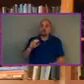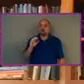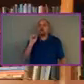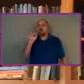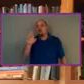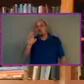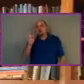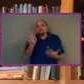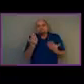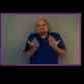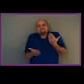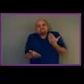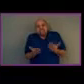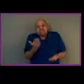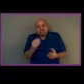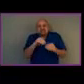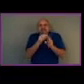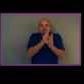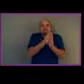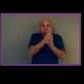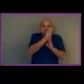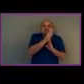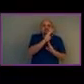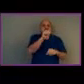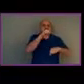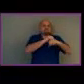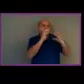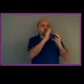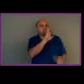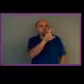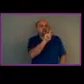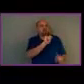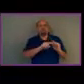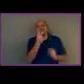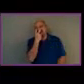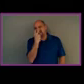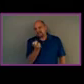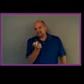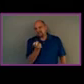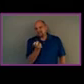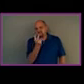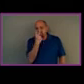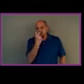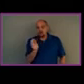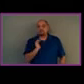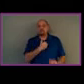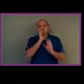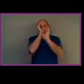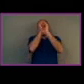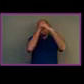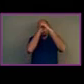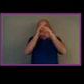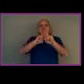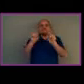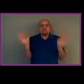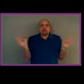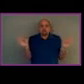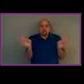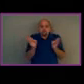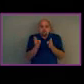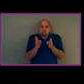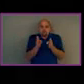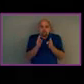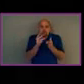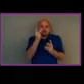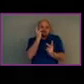or potentially in the main belt, but it's unlikely. Our telescopes have a very narrow field of view, our instruments